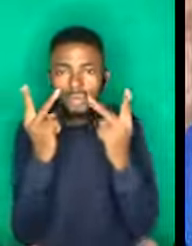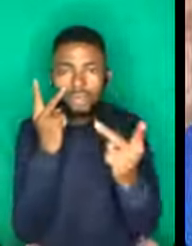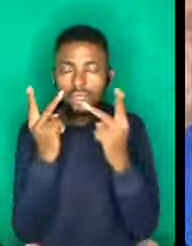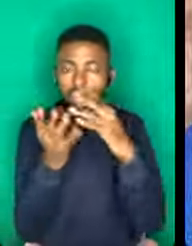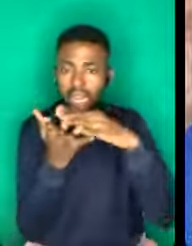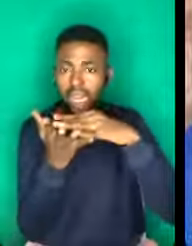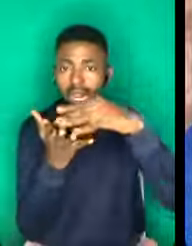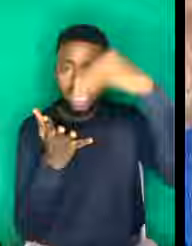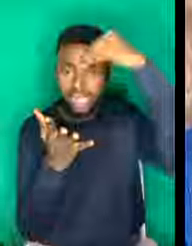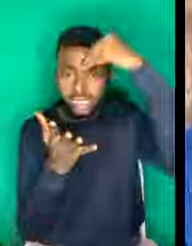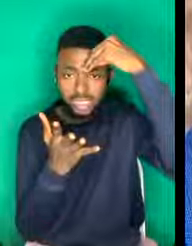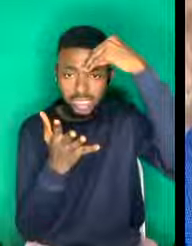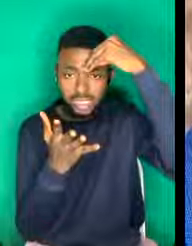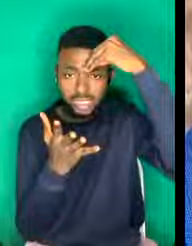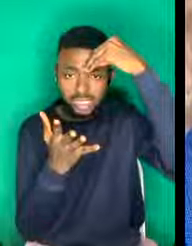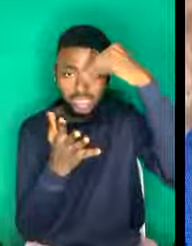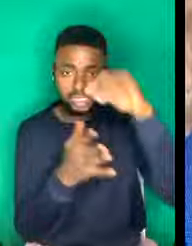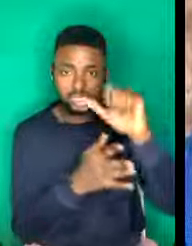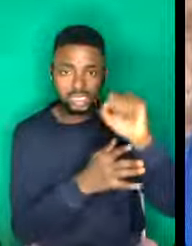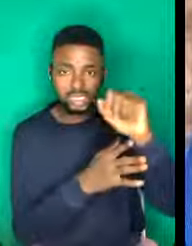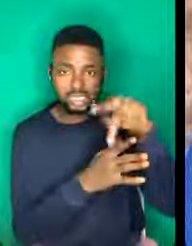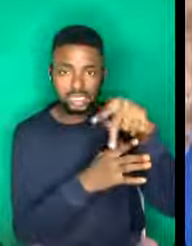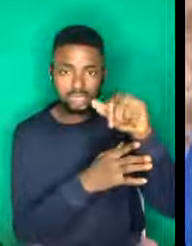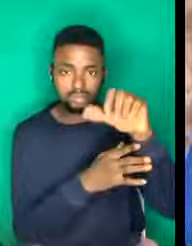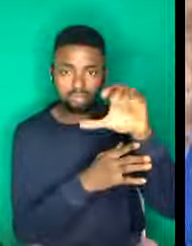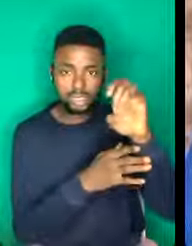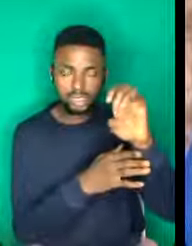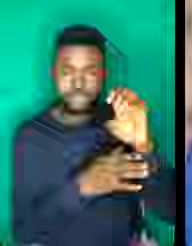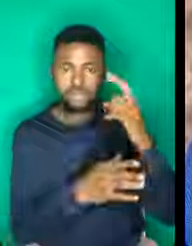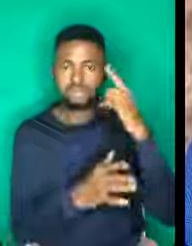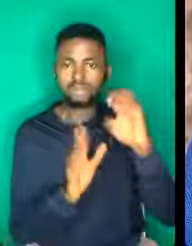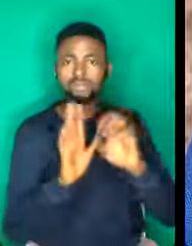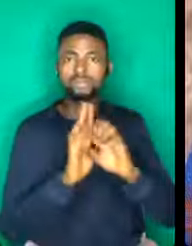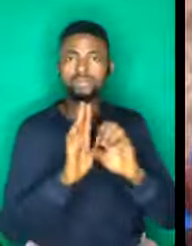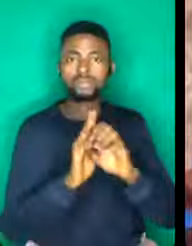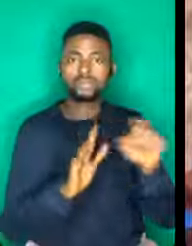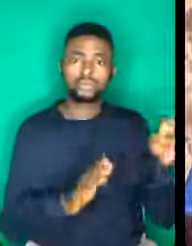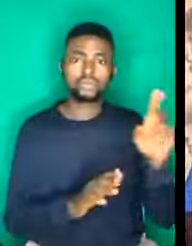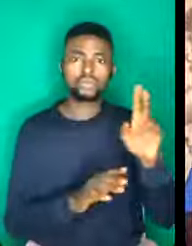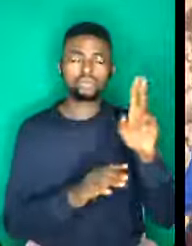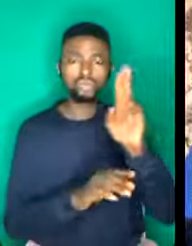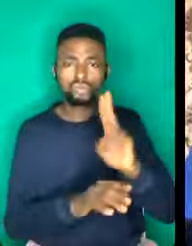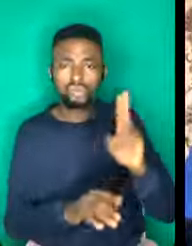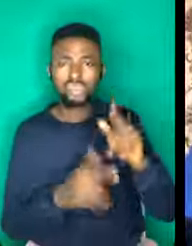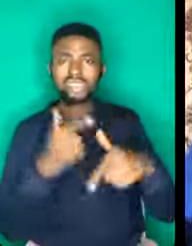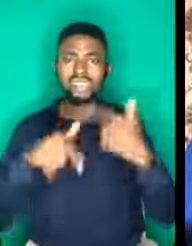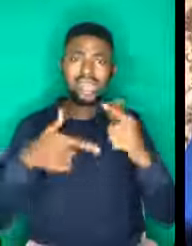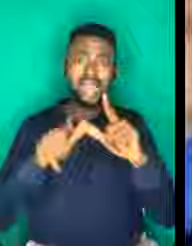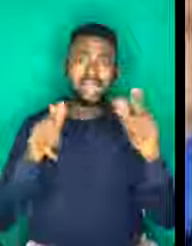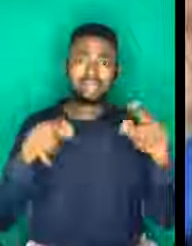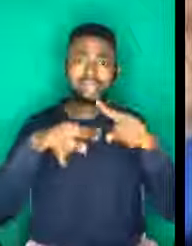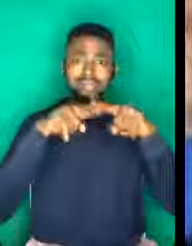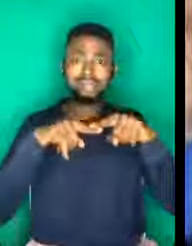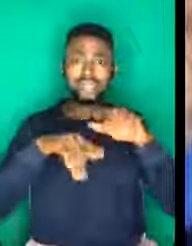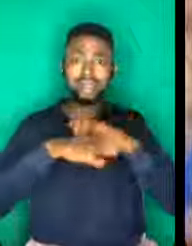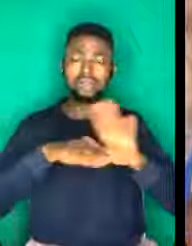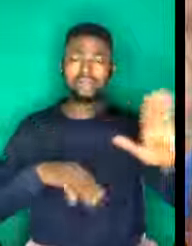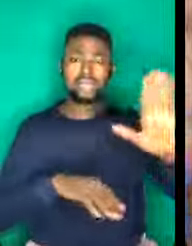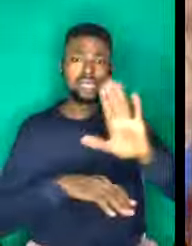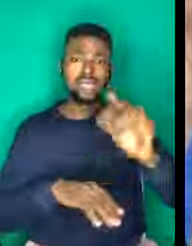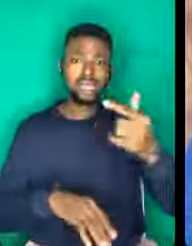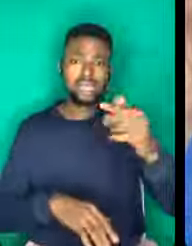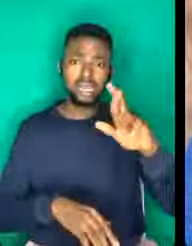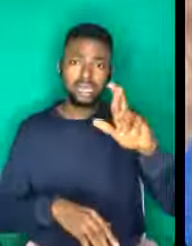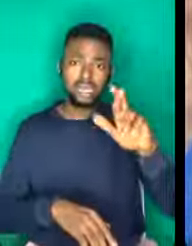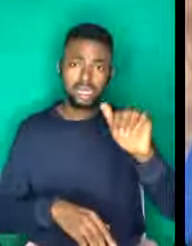learning space. For instance, of course, you use sign language depending on their grade. Anyways, use